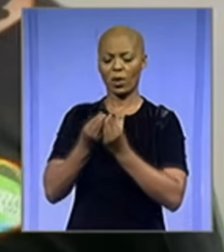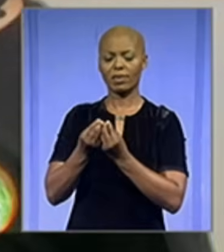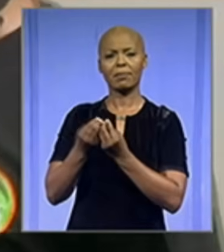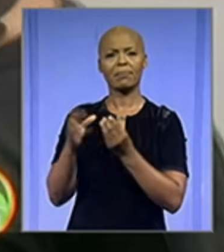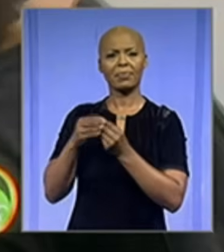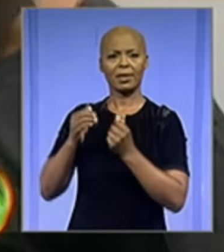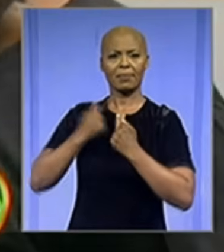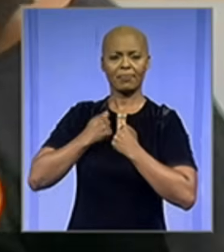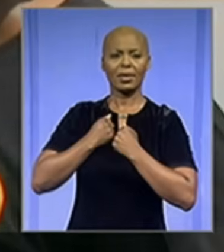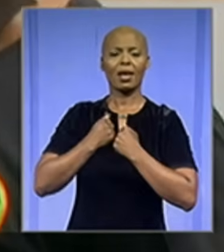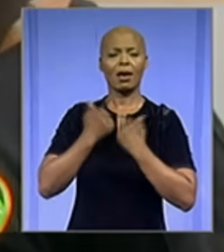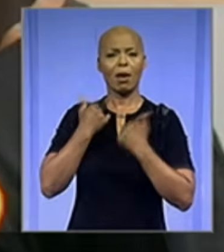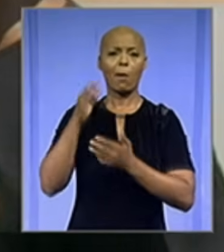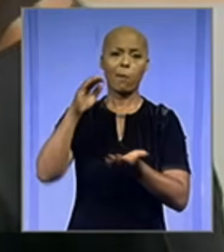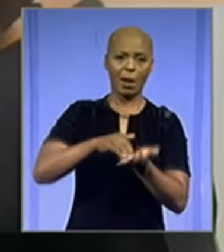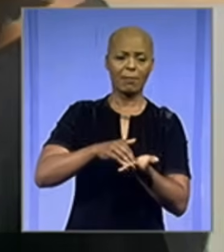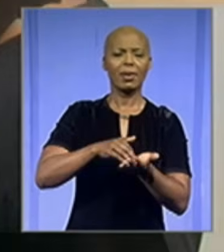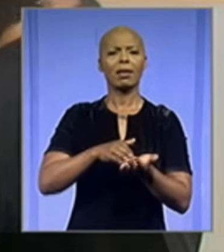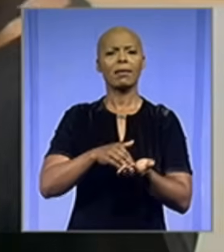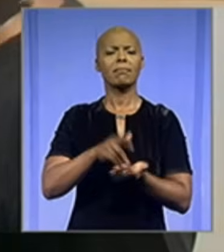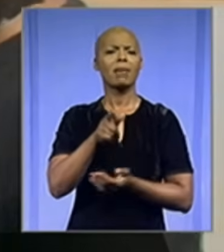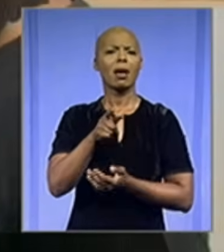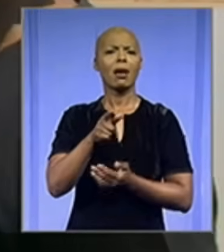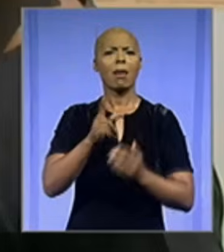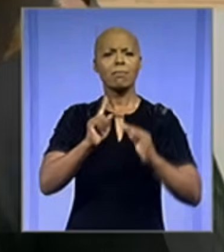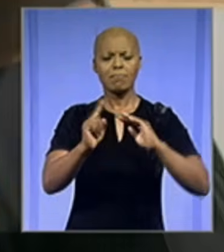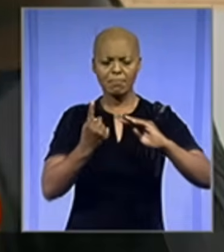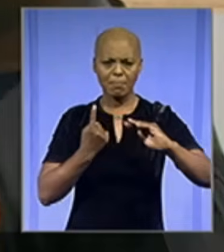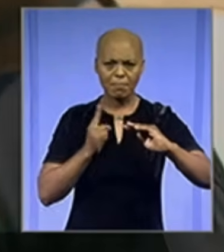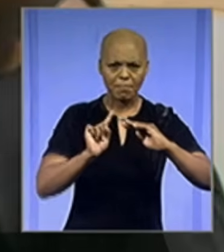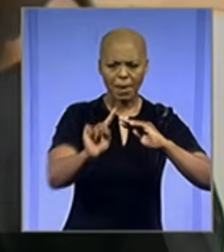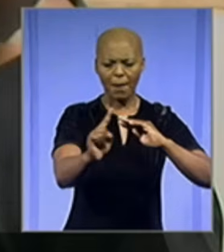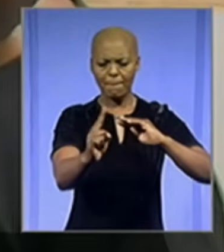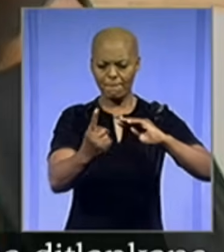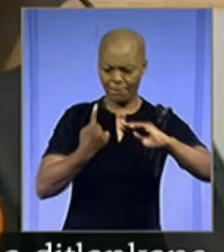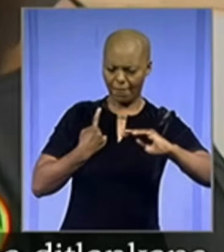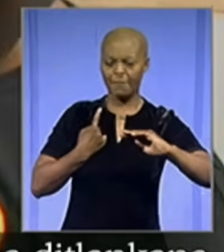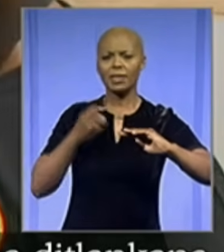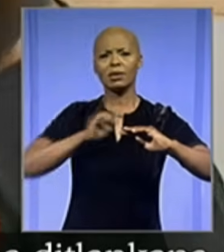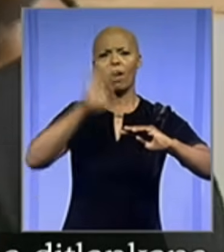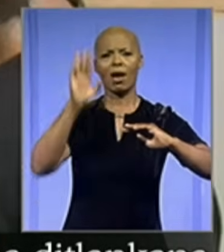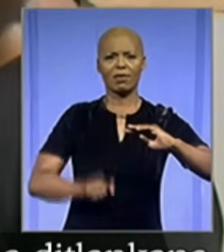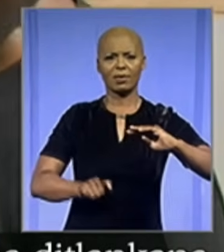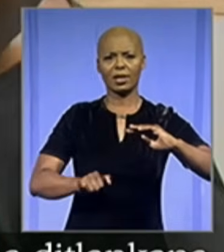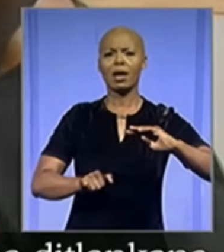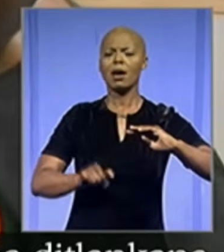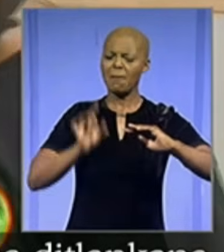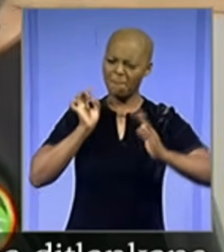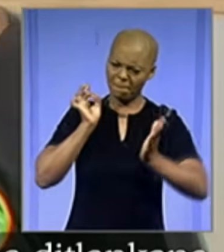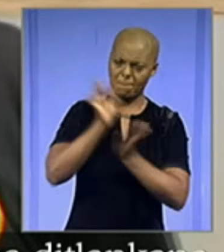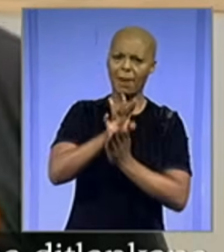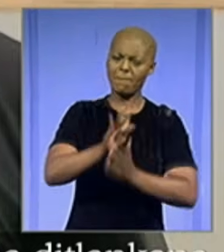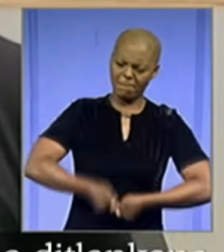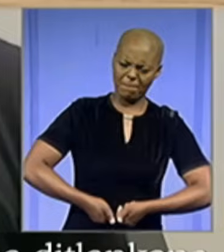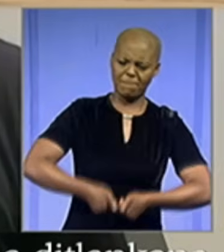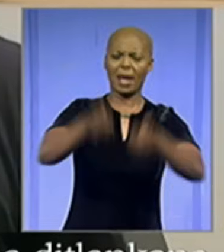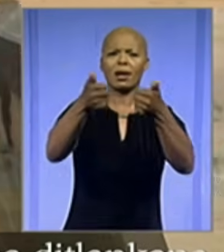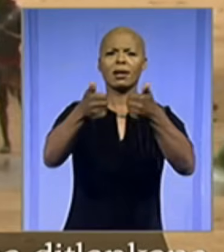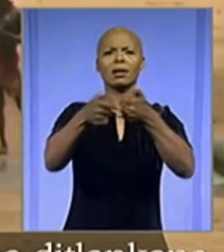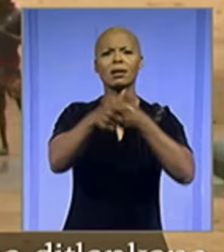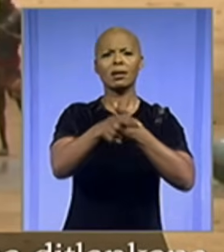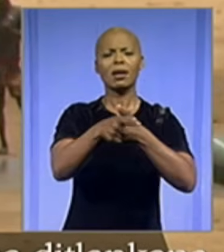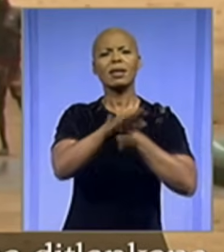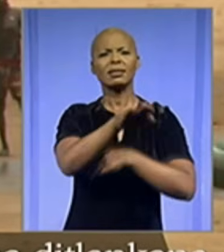are. As we are arriving, they were crossing, and we then chased them, and they went back into